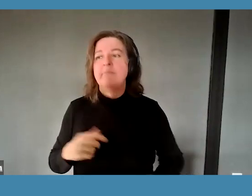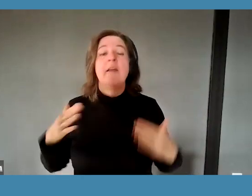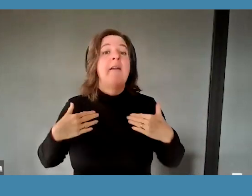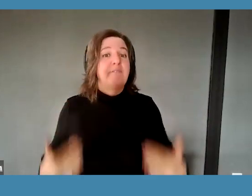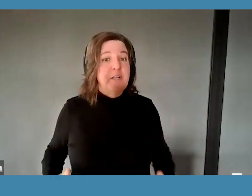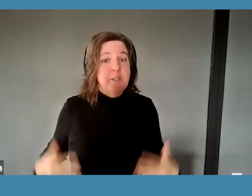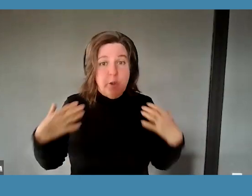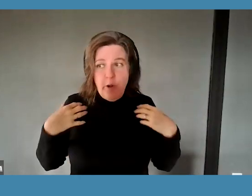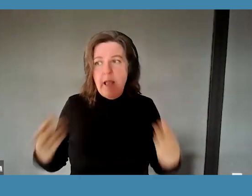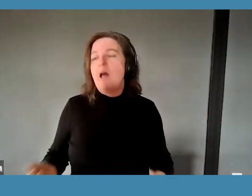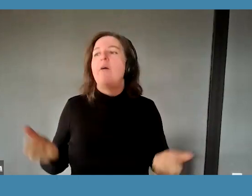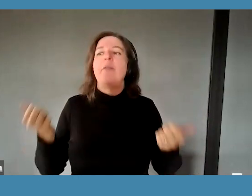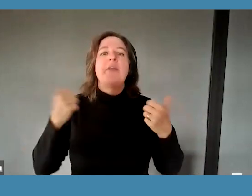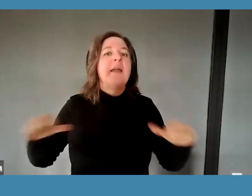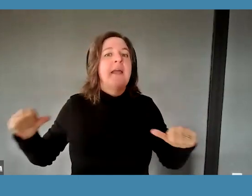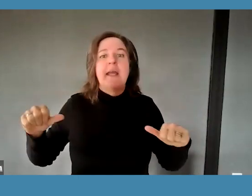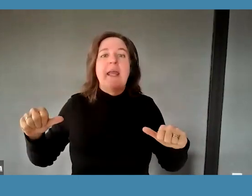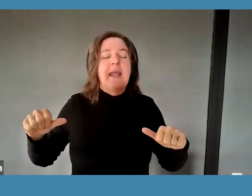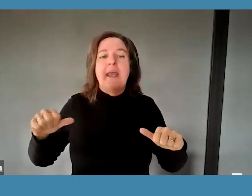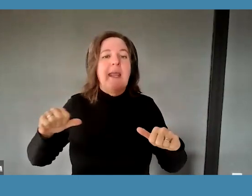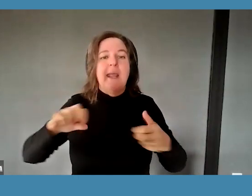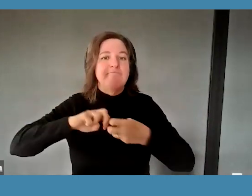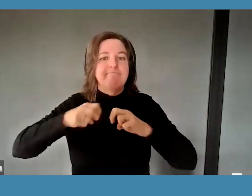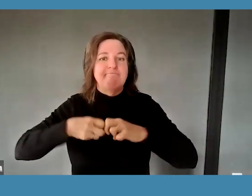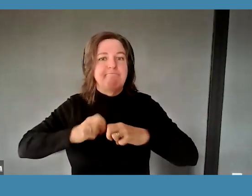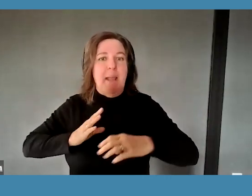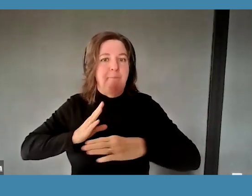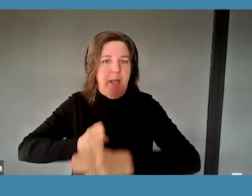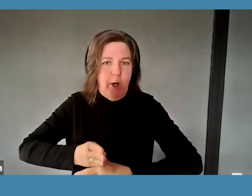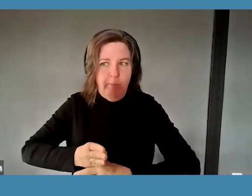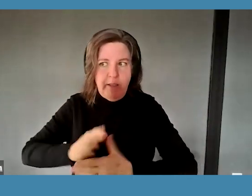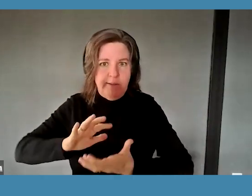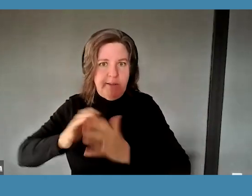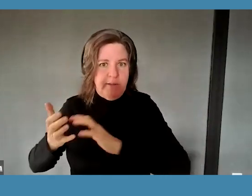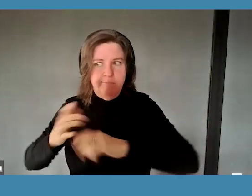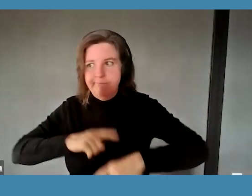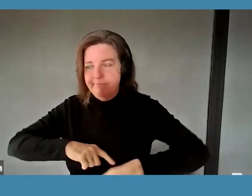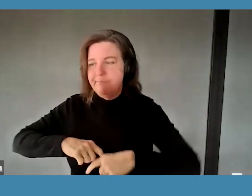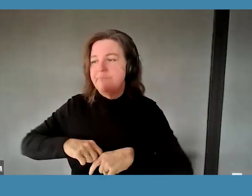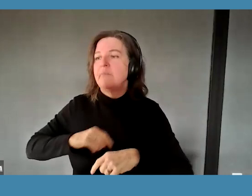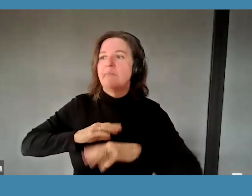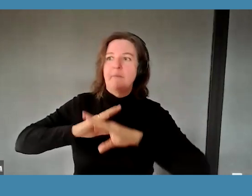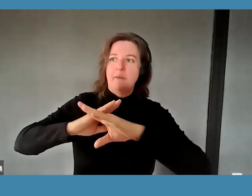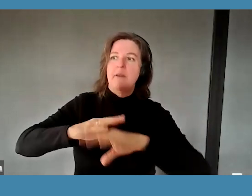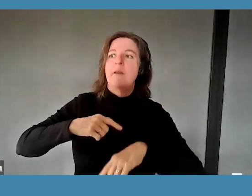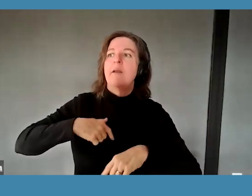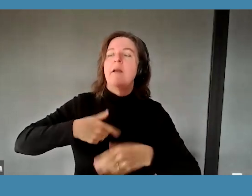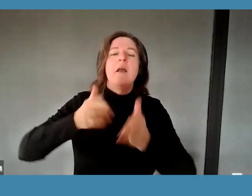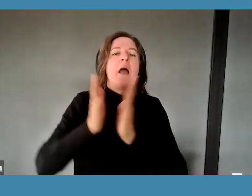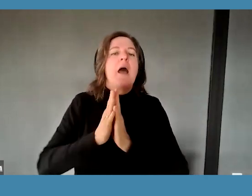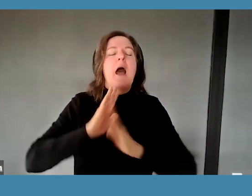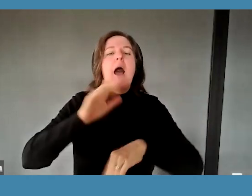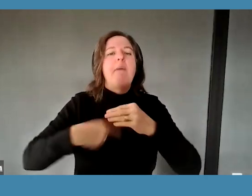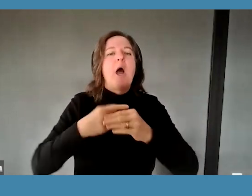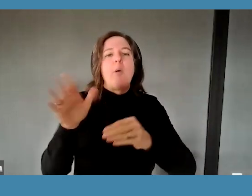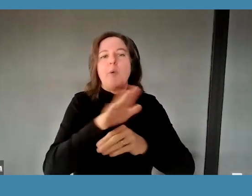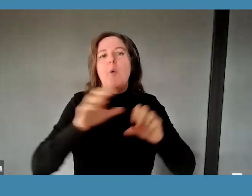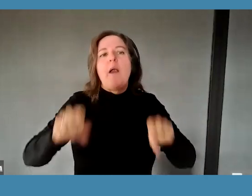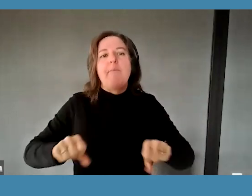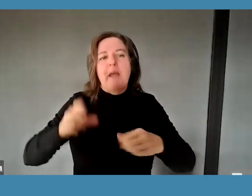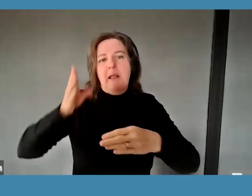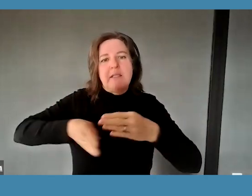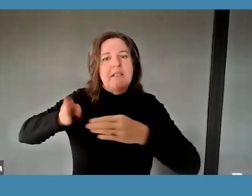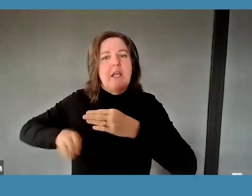any impairments you have. They're going to ask you about your ability to complete your activities of daily living and